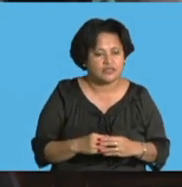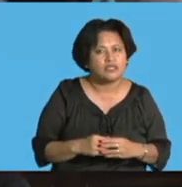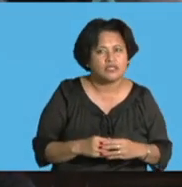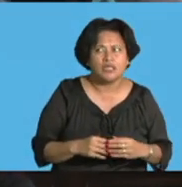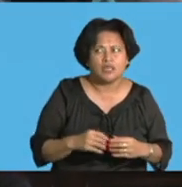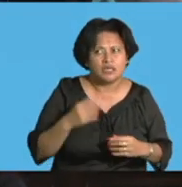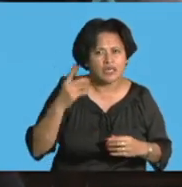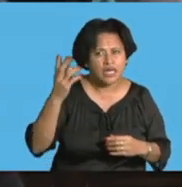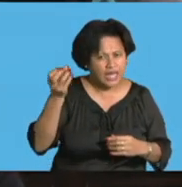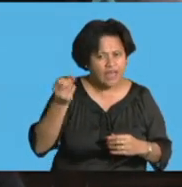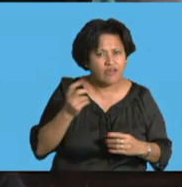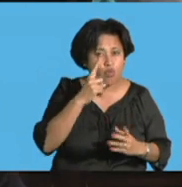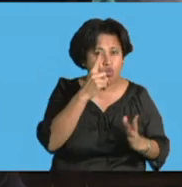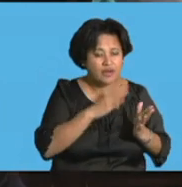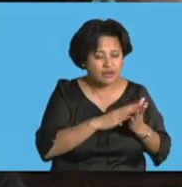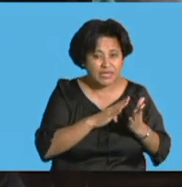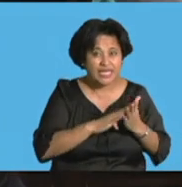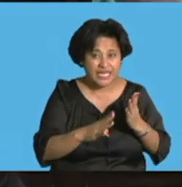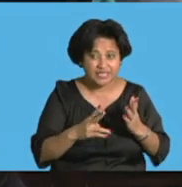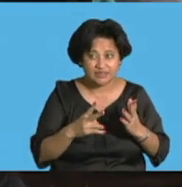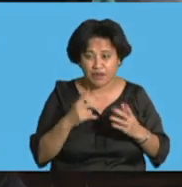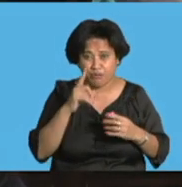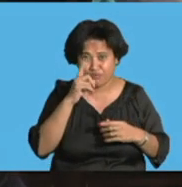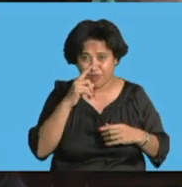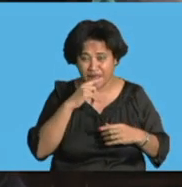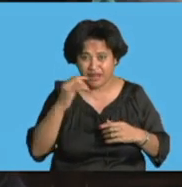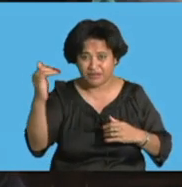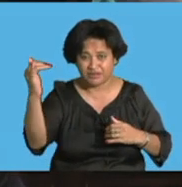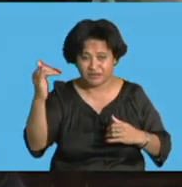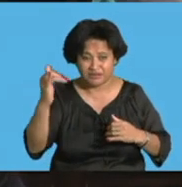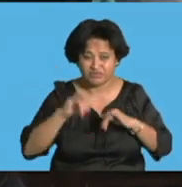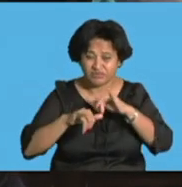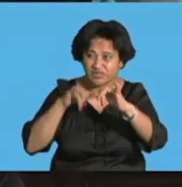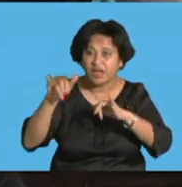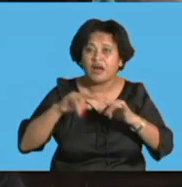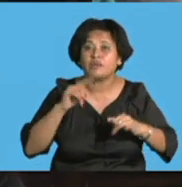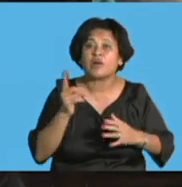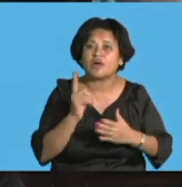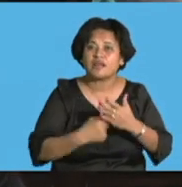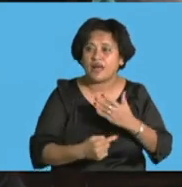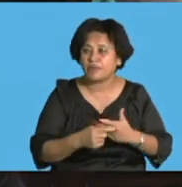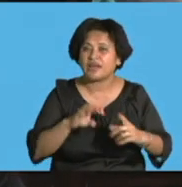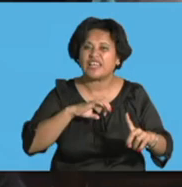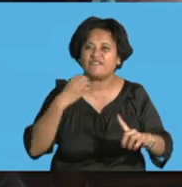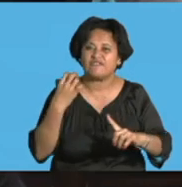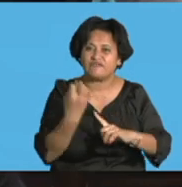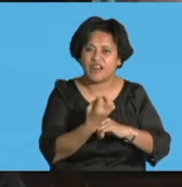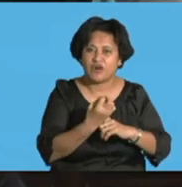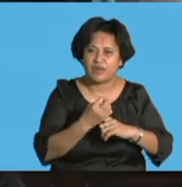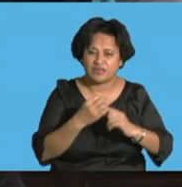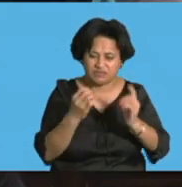million tourists, but the problem is the level of environmental destruction in that country,